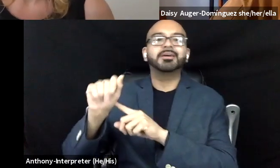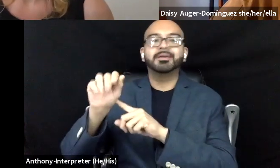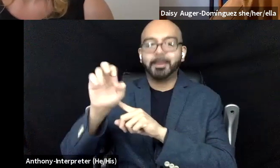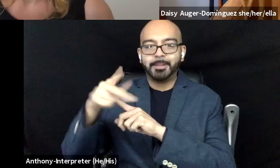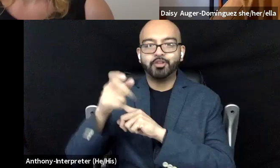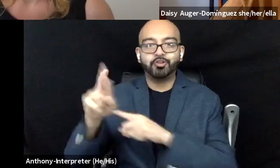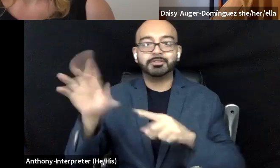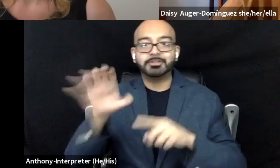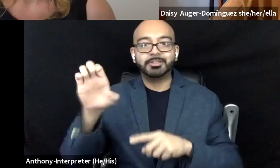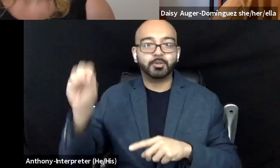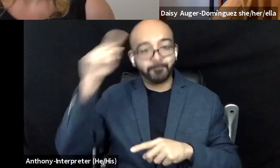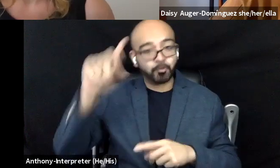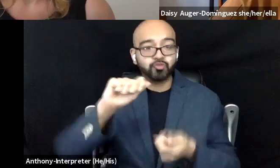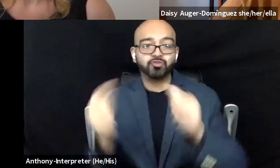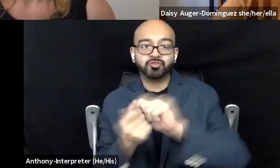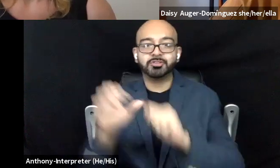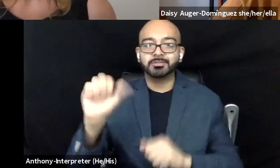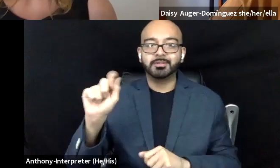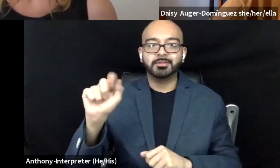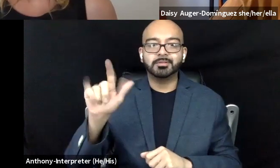through training, consulting, and events.